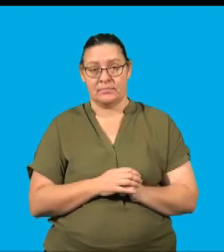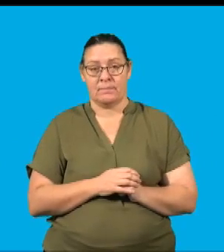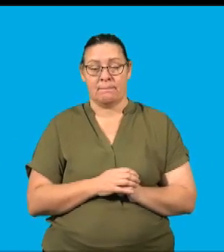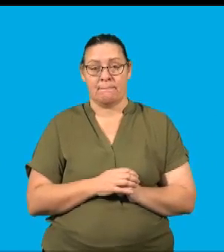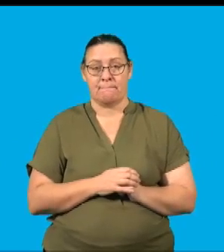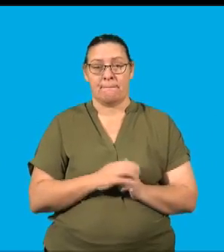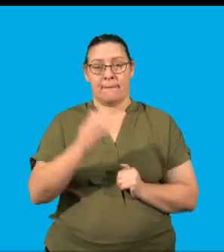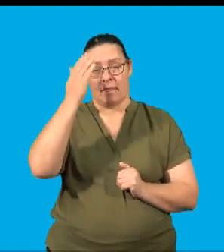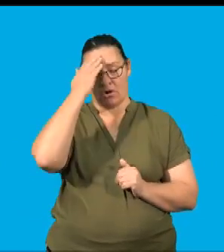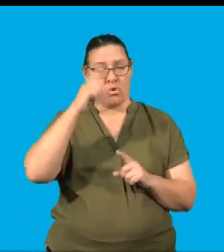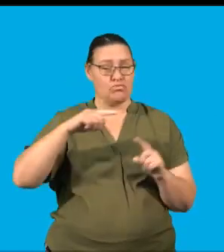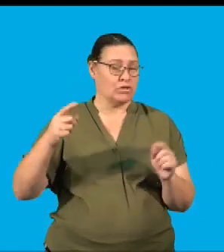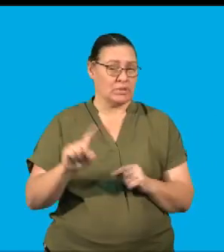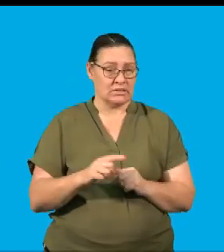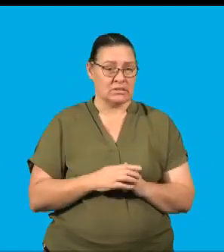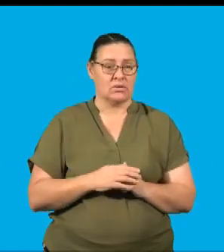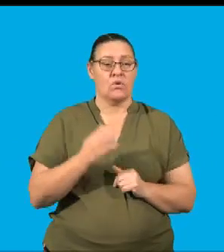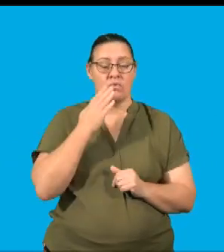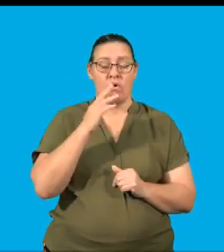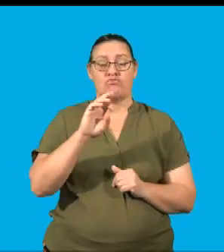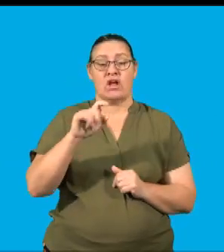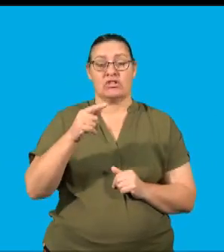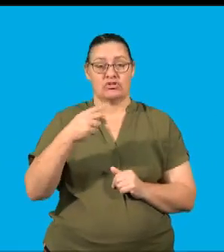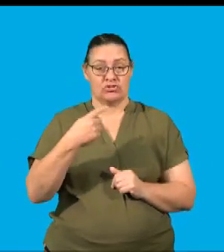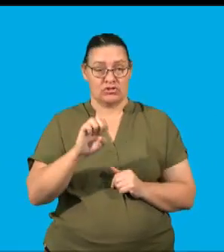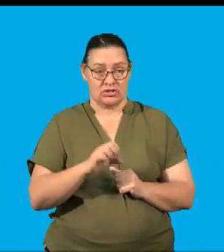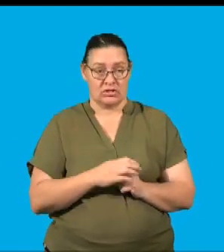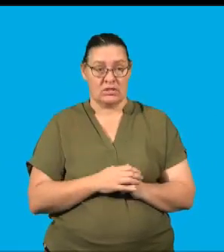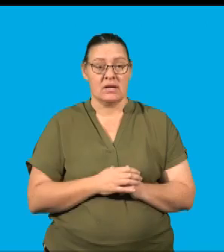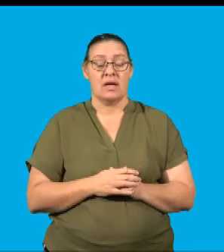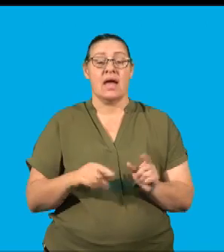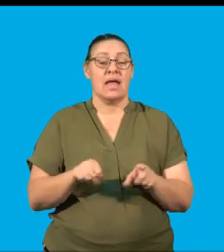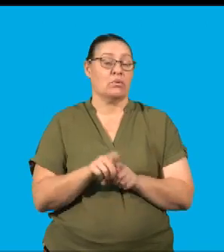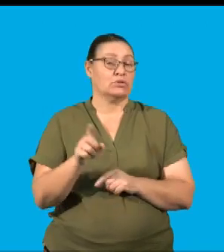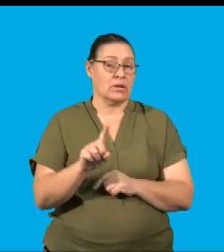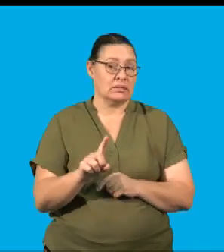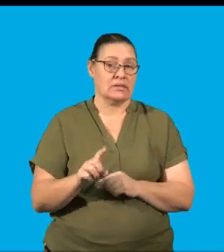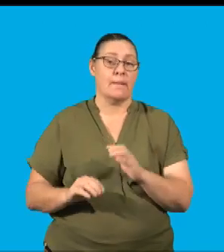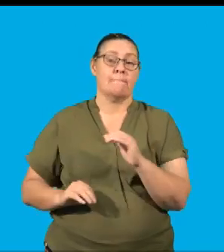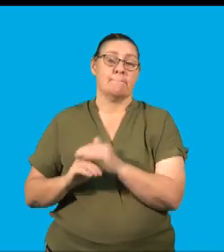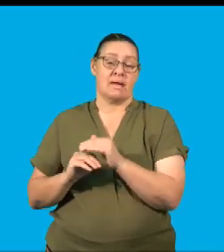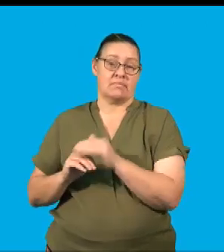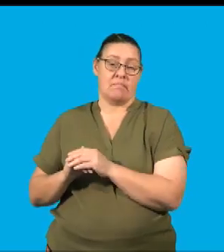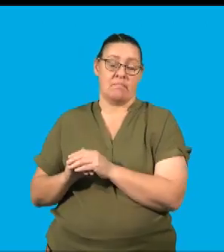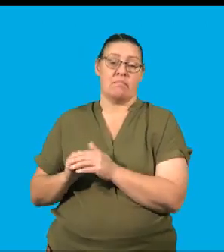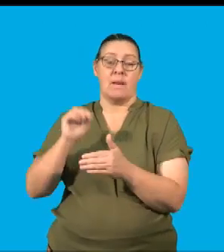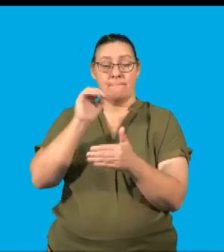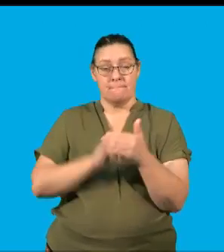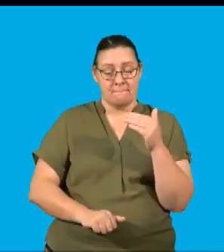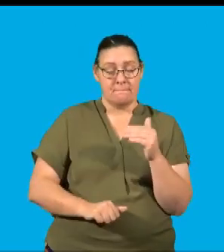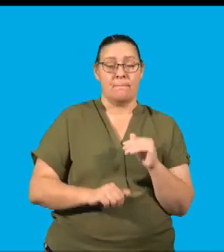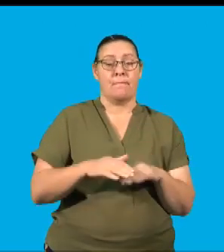question. So what do you know about the range? You know that range equals to